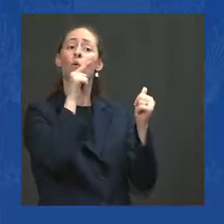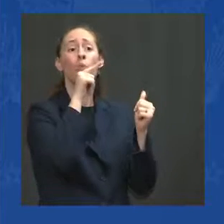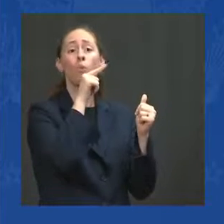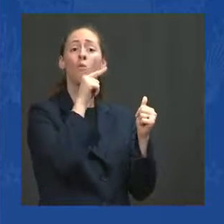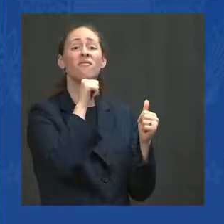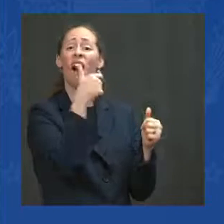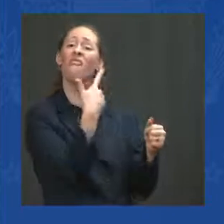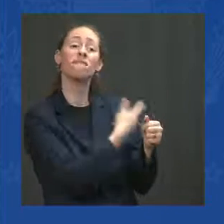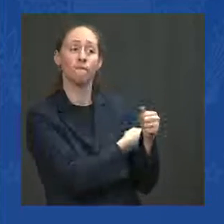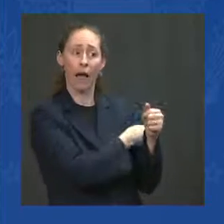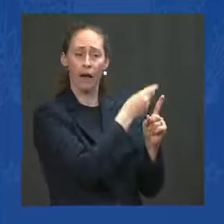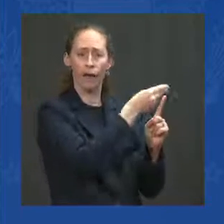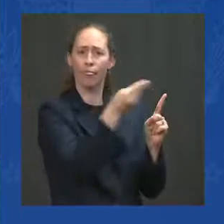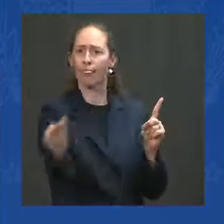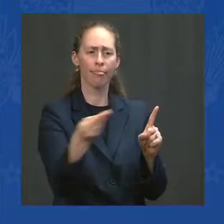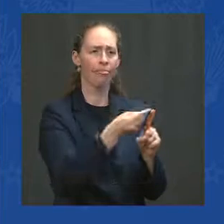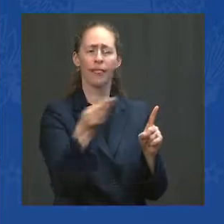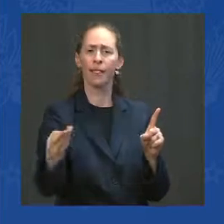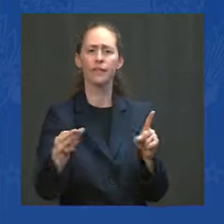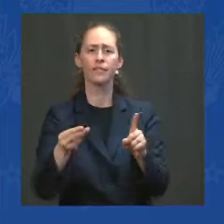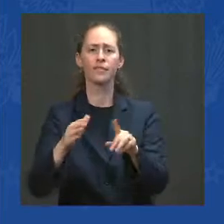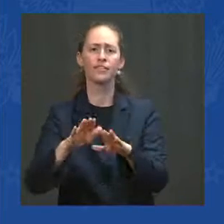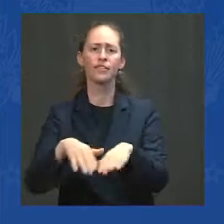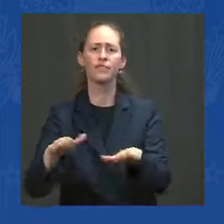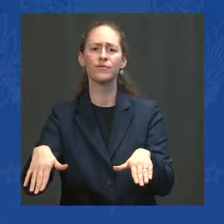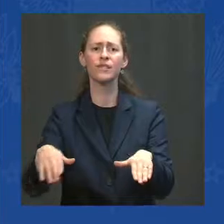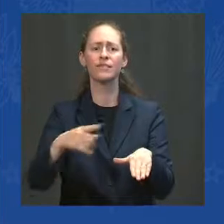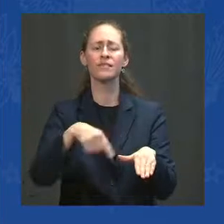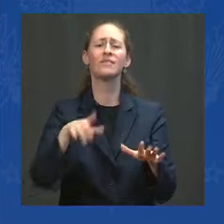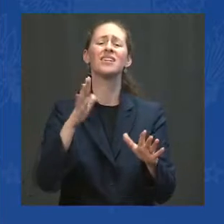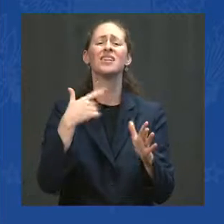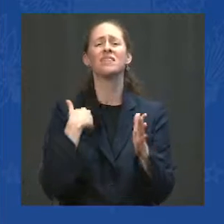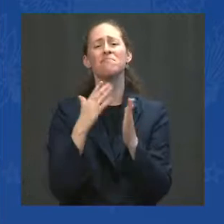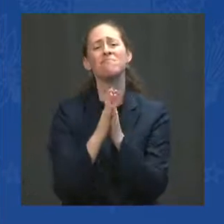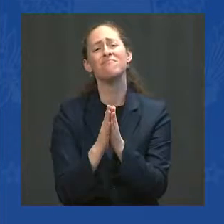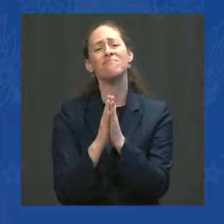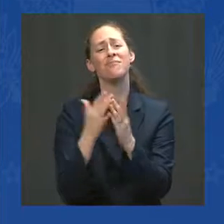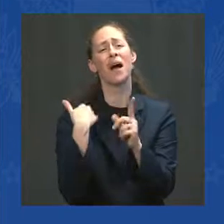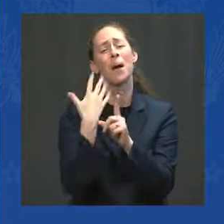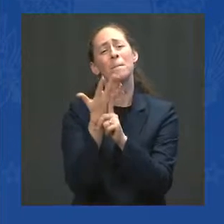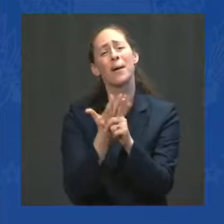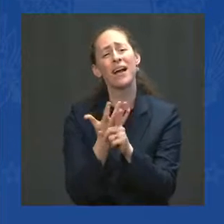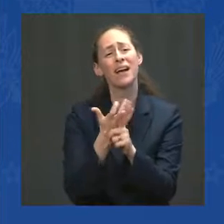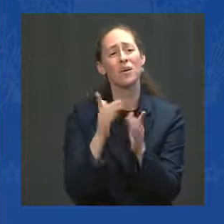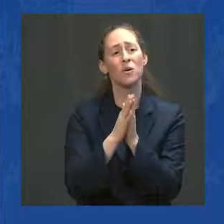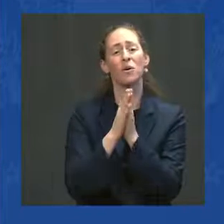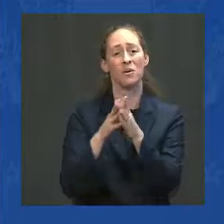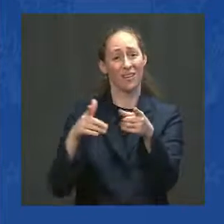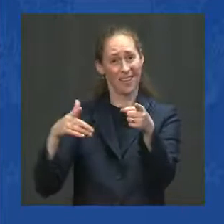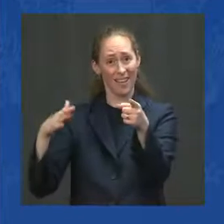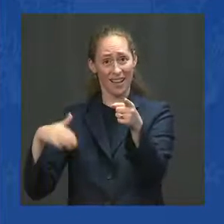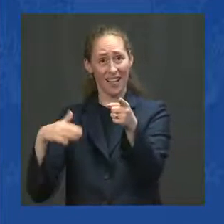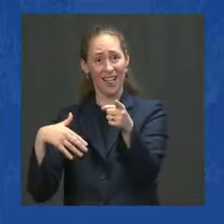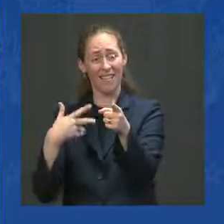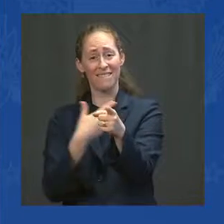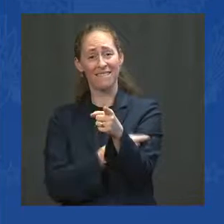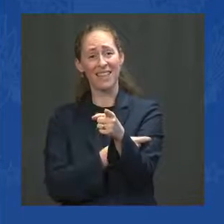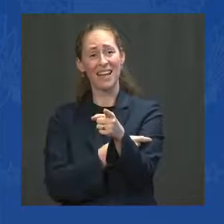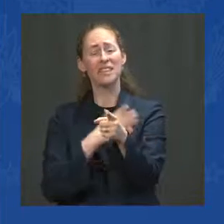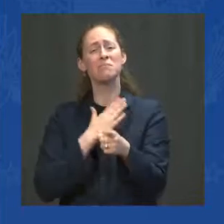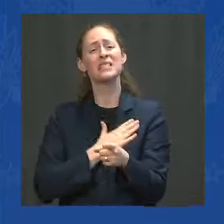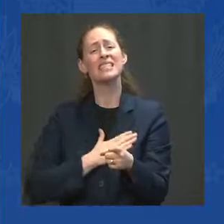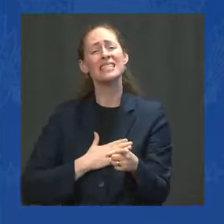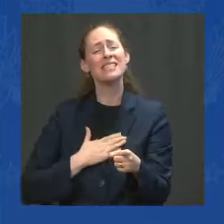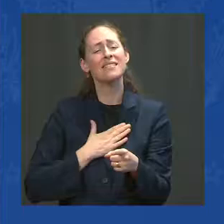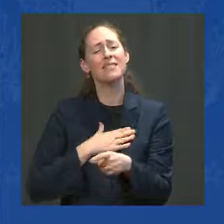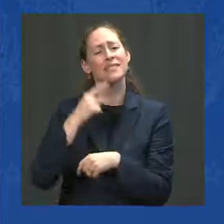so my plea is that for those who are not vaccinated, think about it.